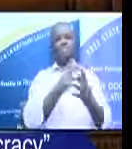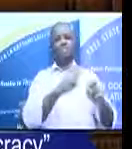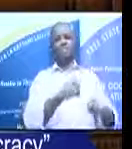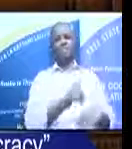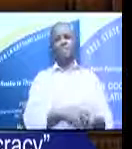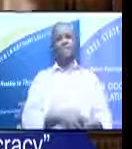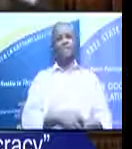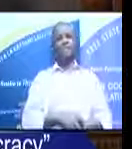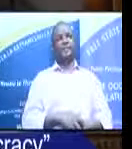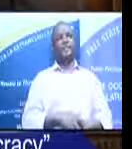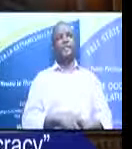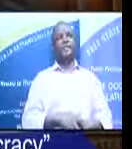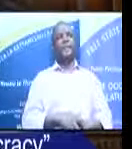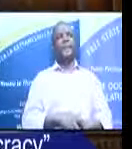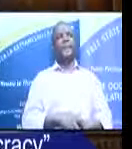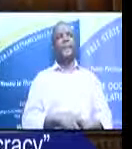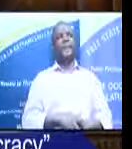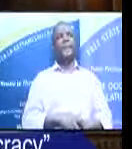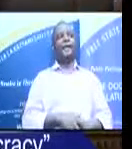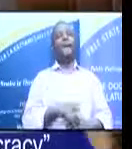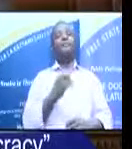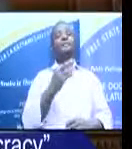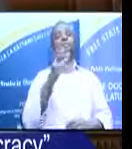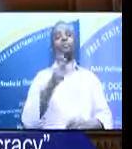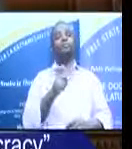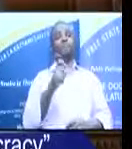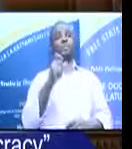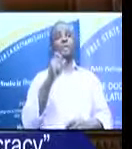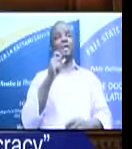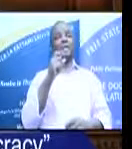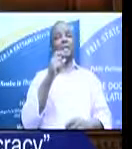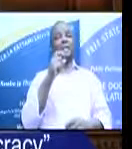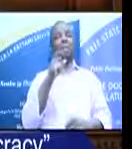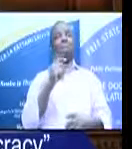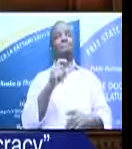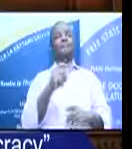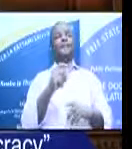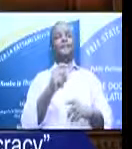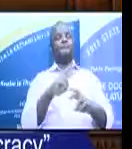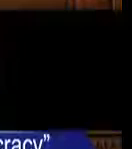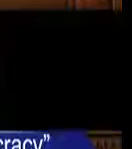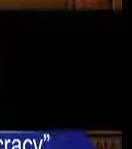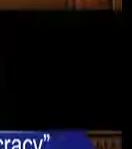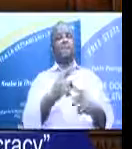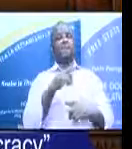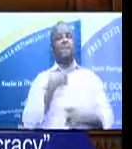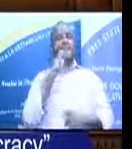such. And when somebody is suspected, that person is not guilty.